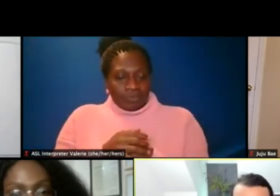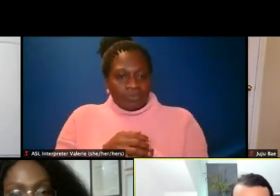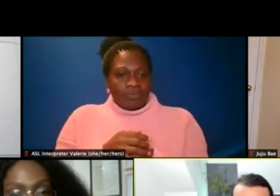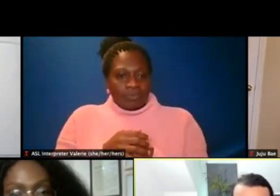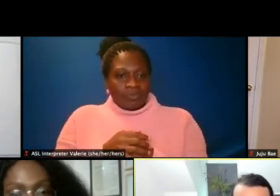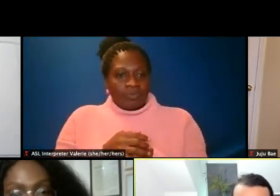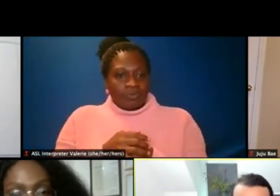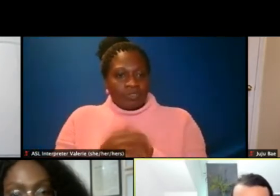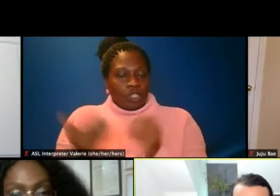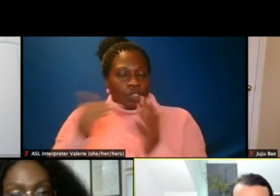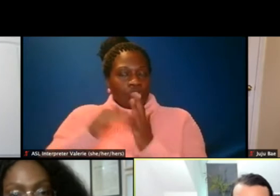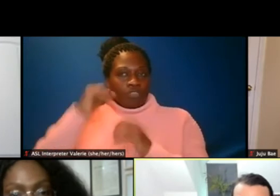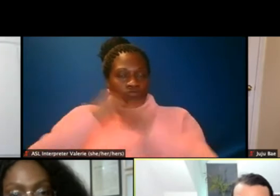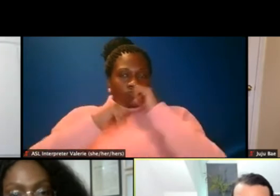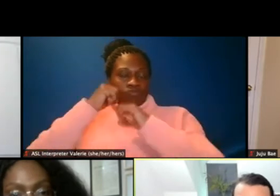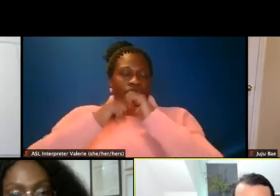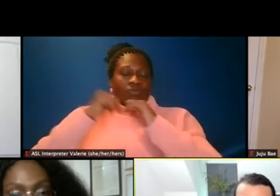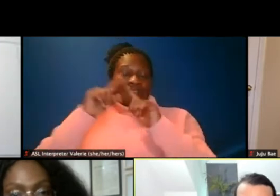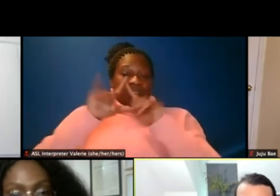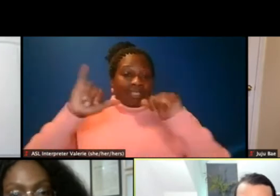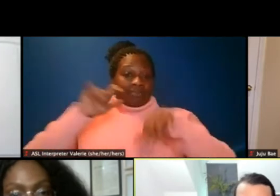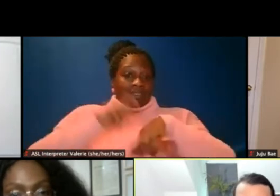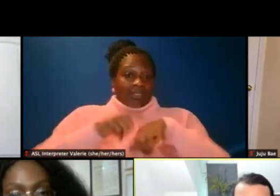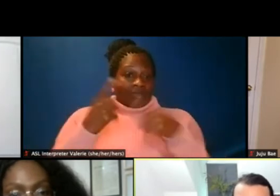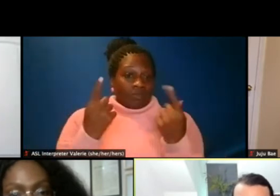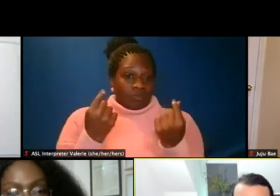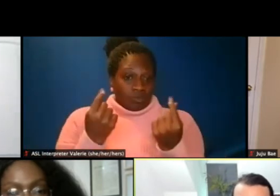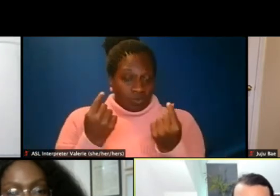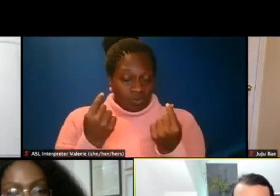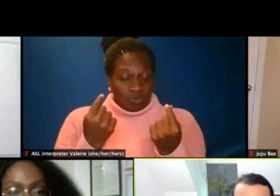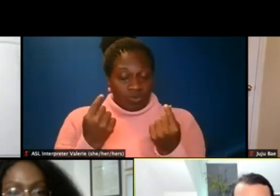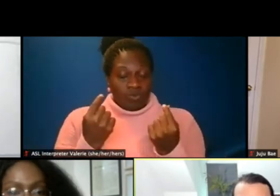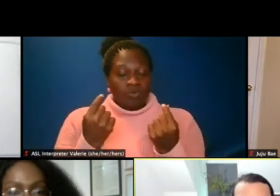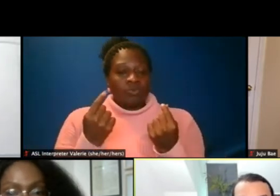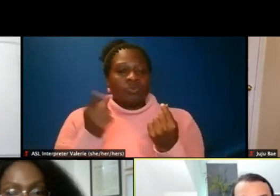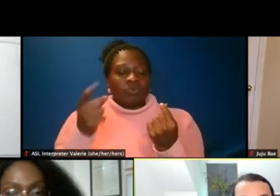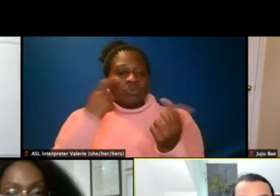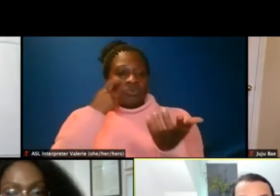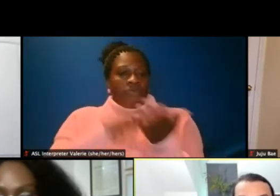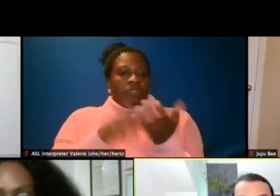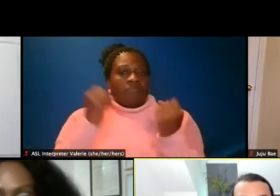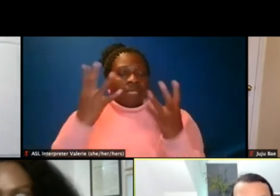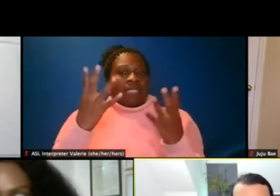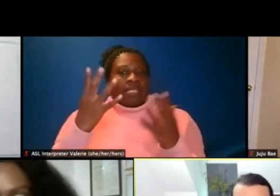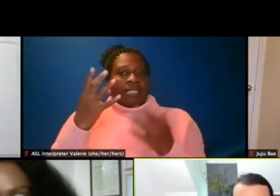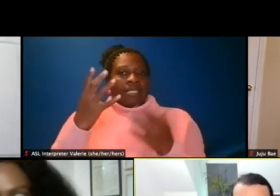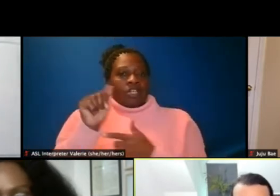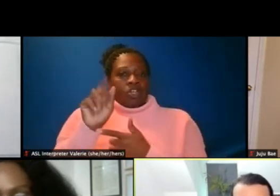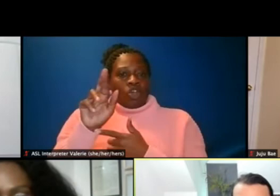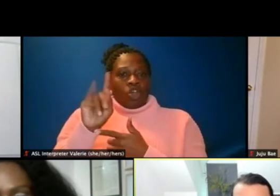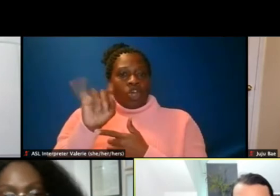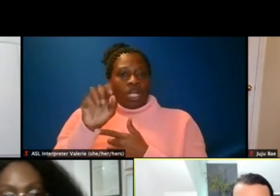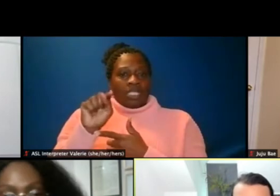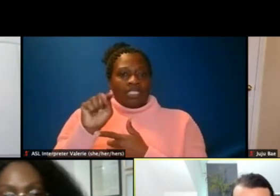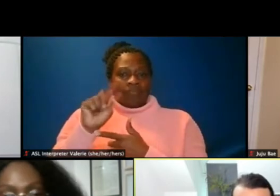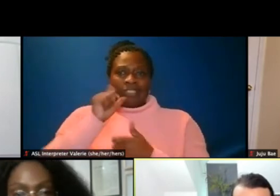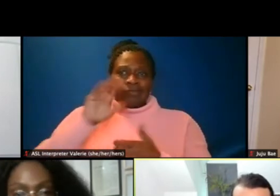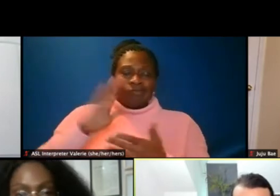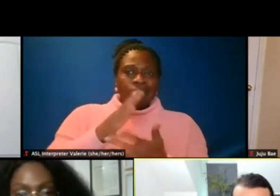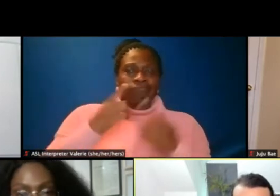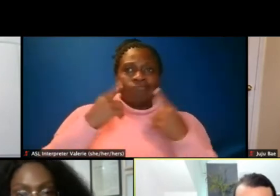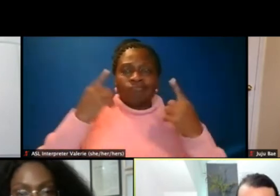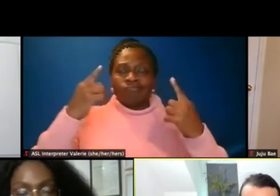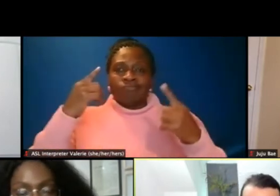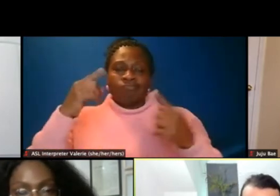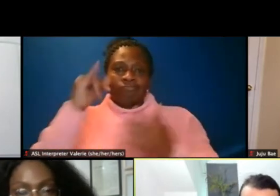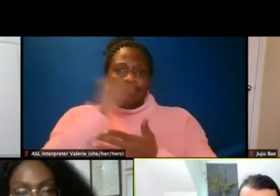to reconstructing her ancestrality. But at the same time, she notices that many artists globally are also searching